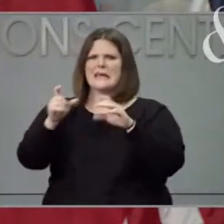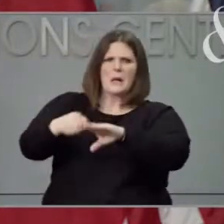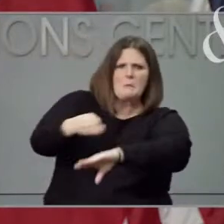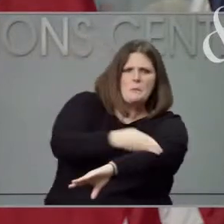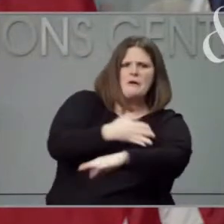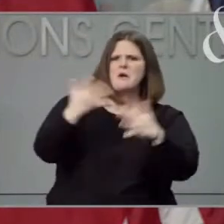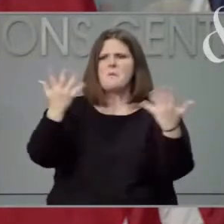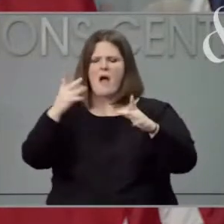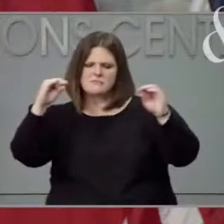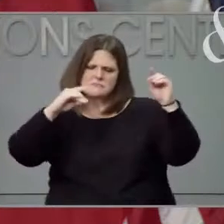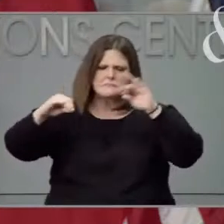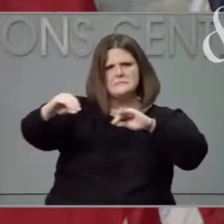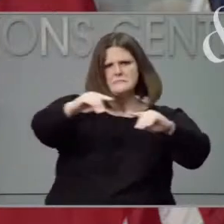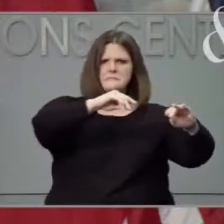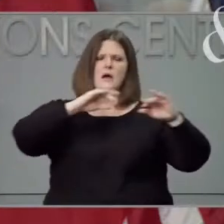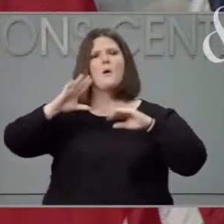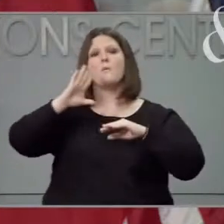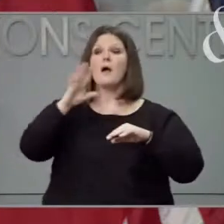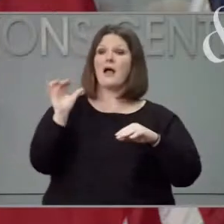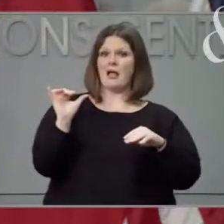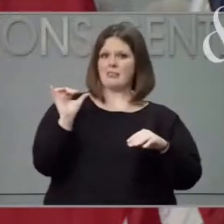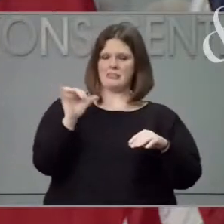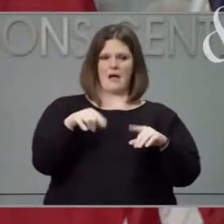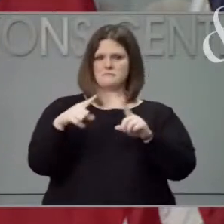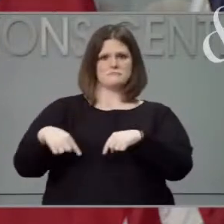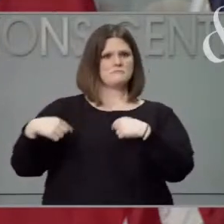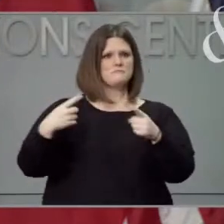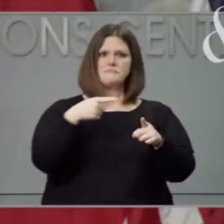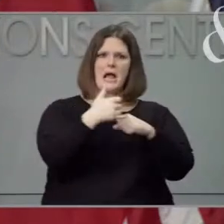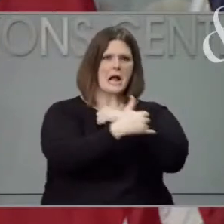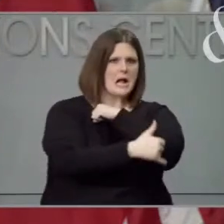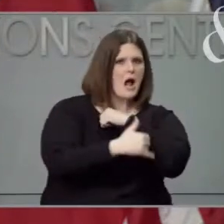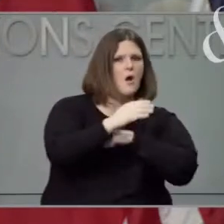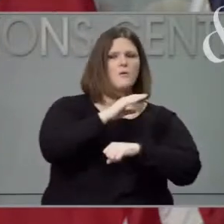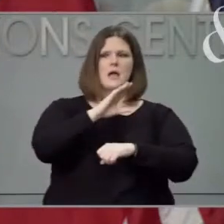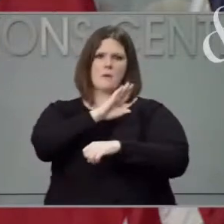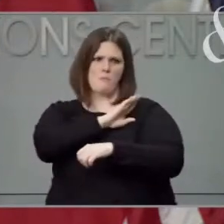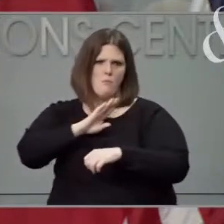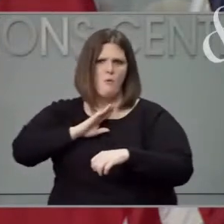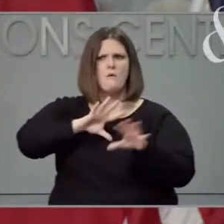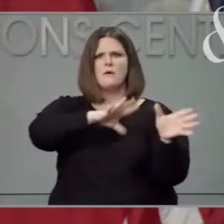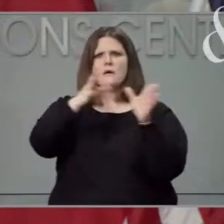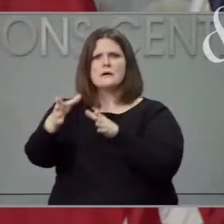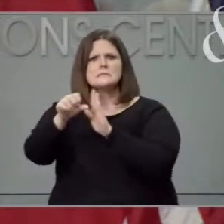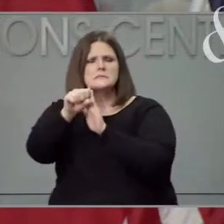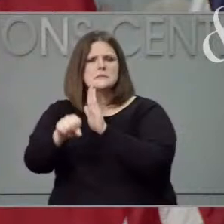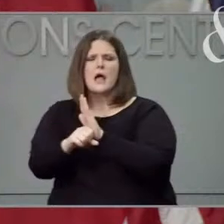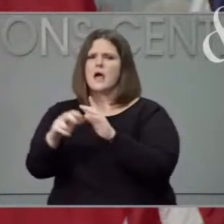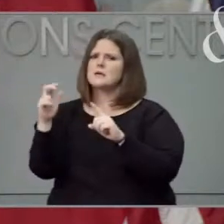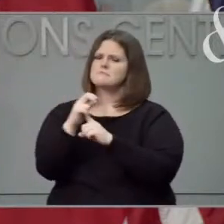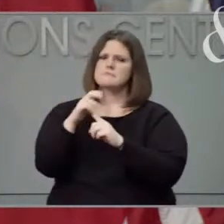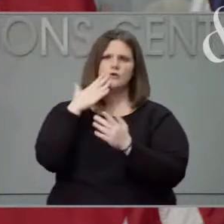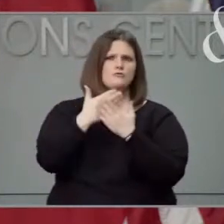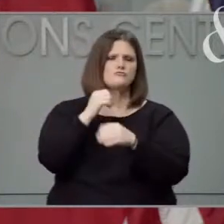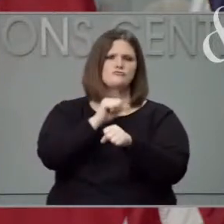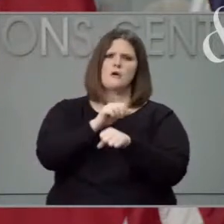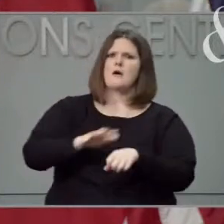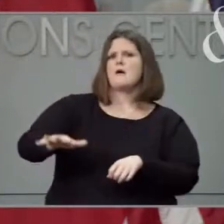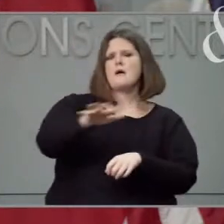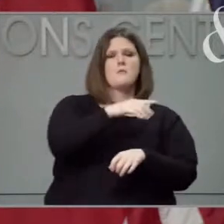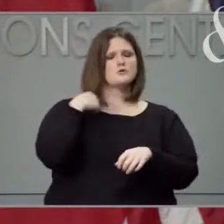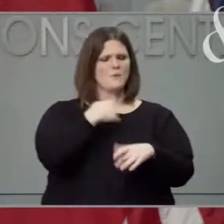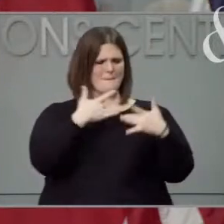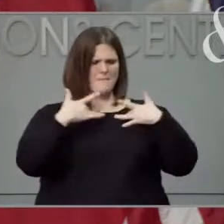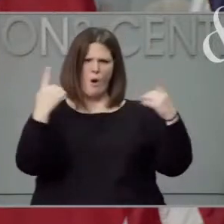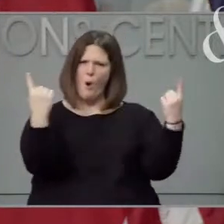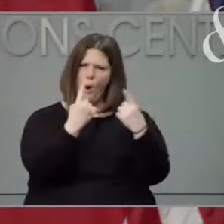been an outstanding job by our county boards of elections and the state board staff. But we always do look at ourselves and say,